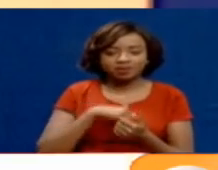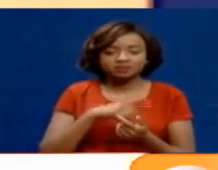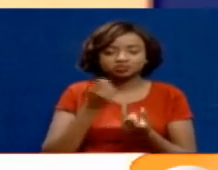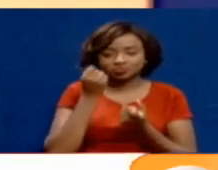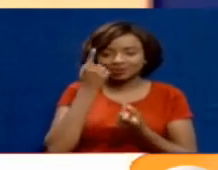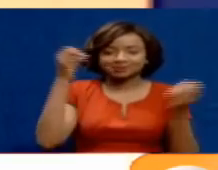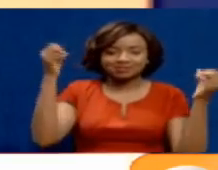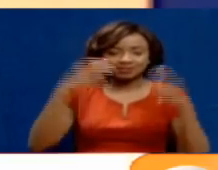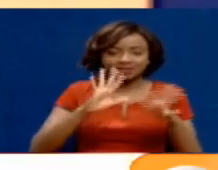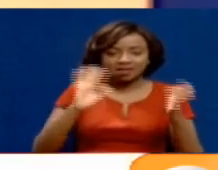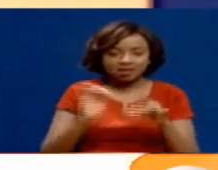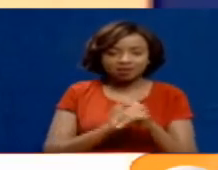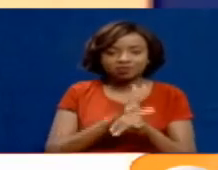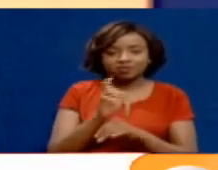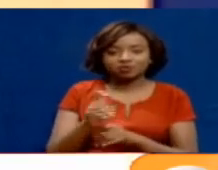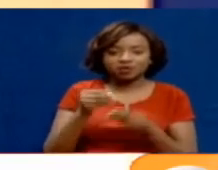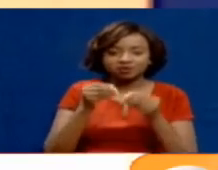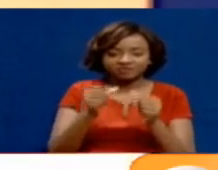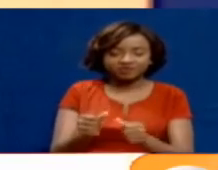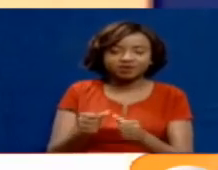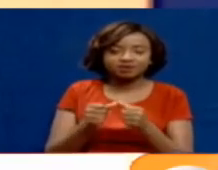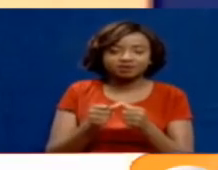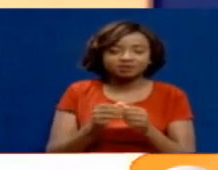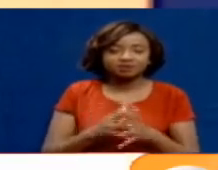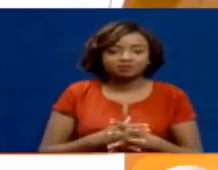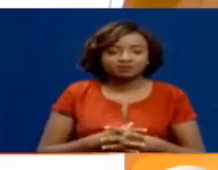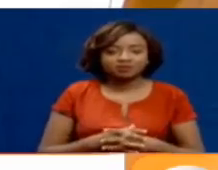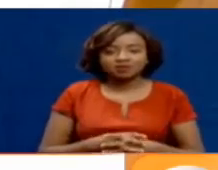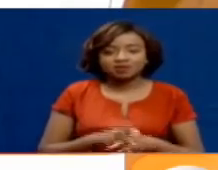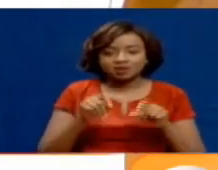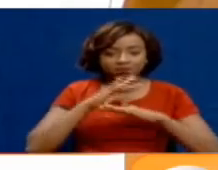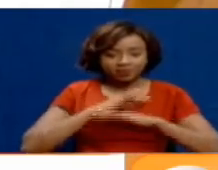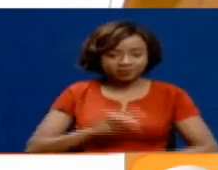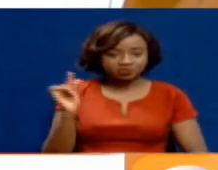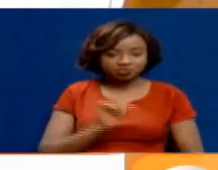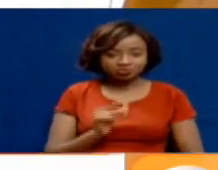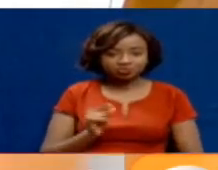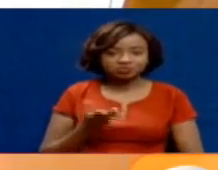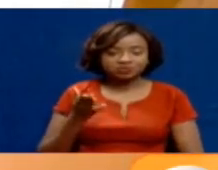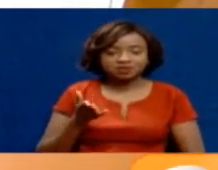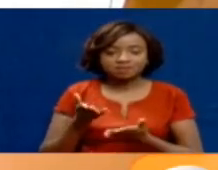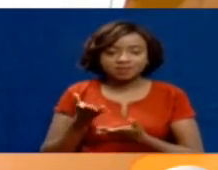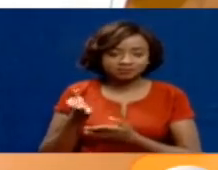clarity when it comes to combating COVID-19. On that note, let's take a short break here on